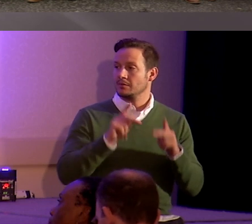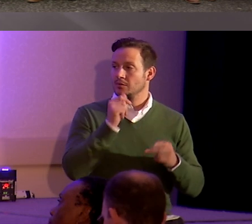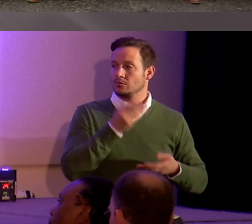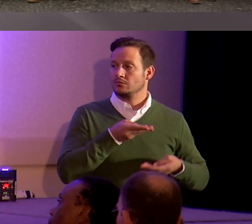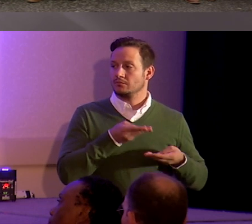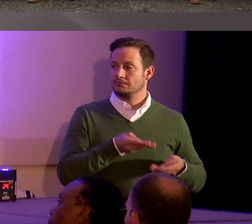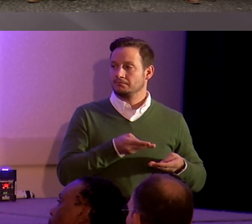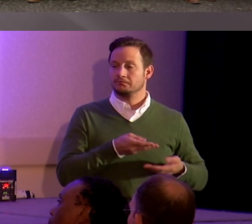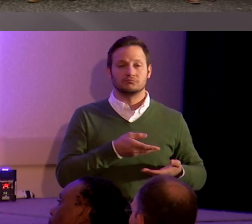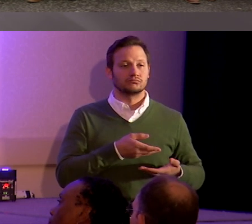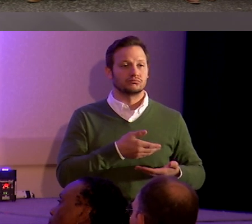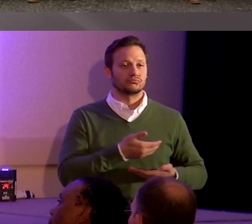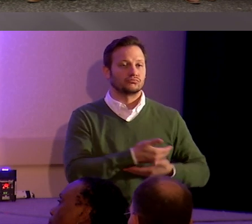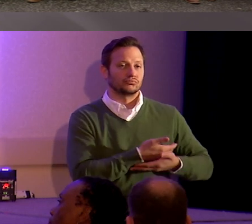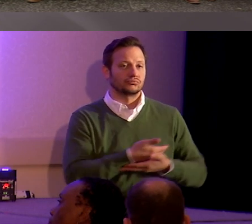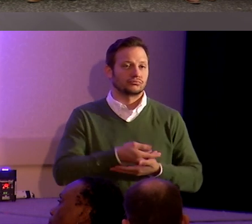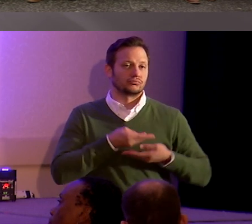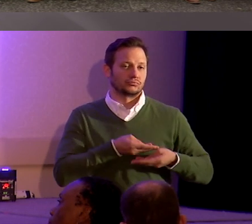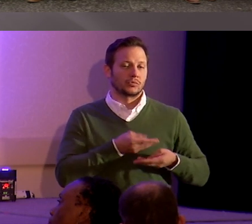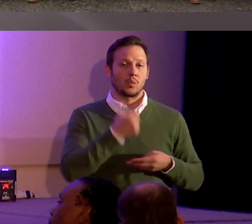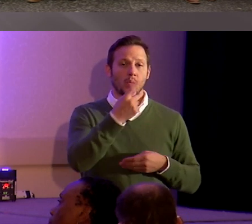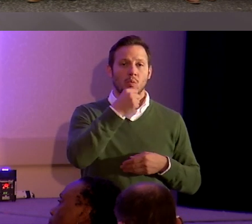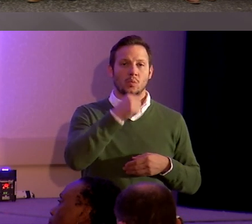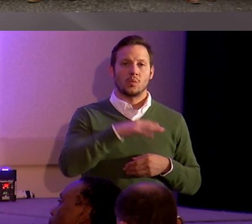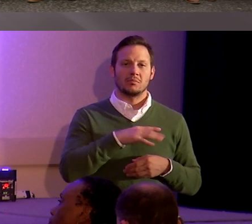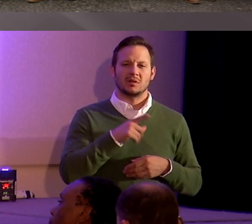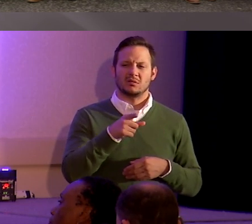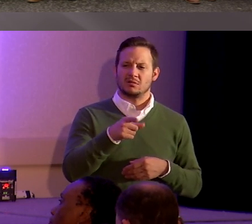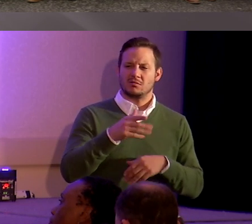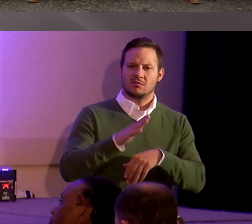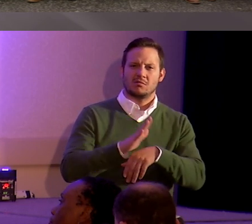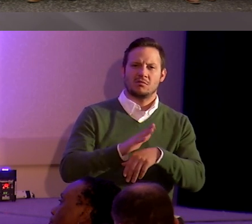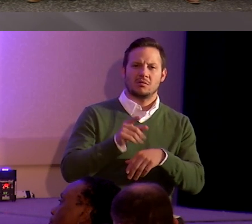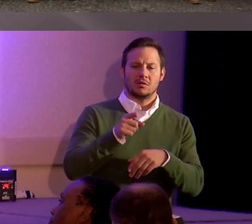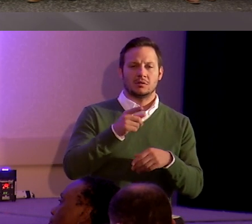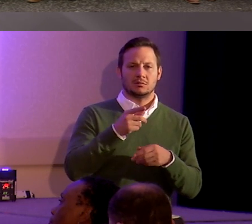masse after a woman breastfeeding was called a tramp.